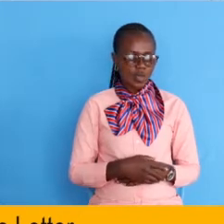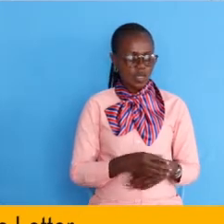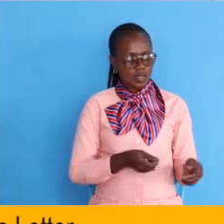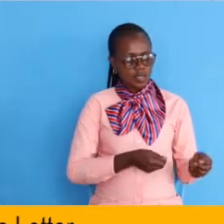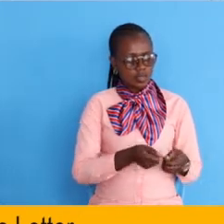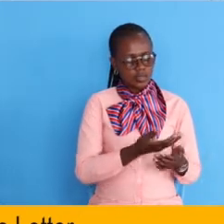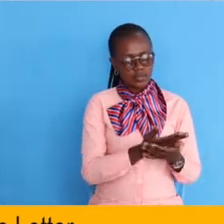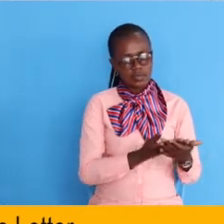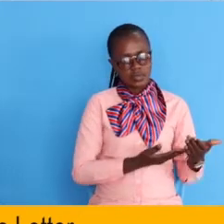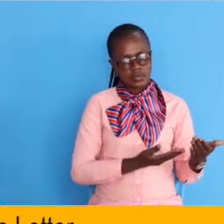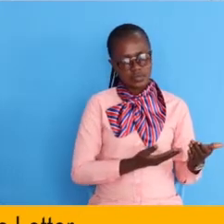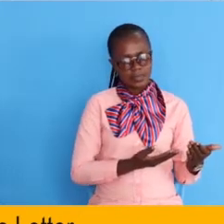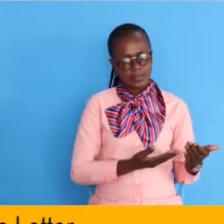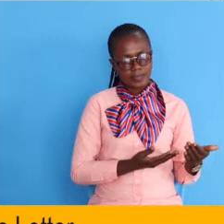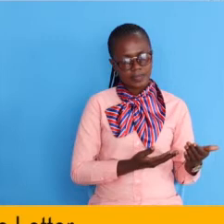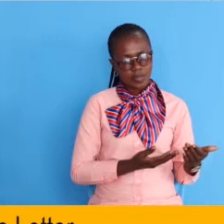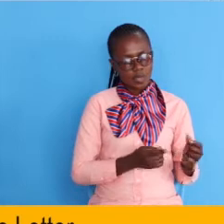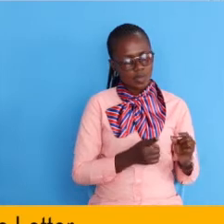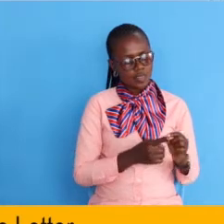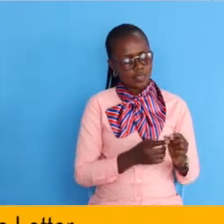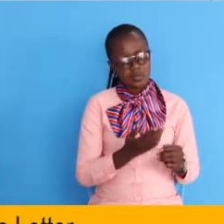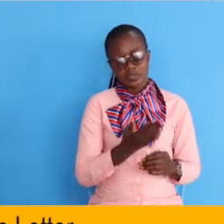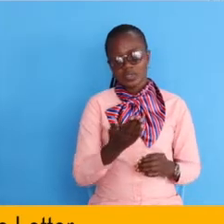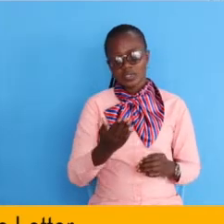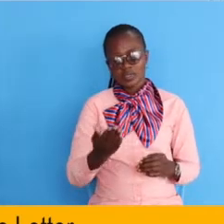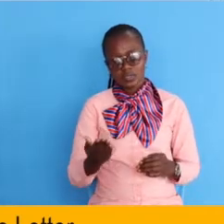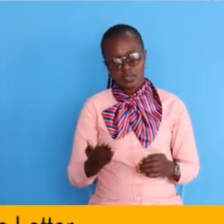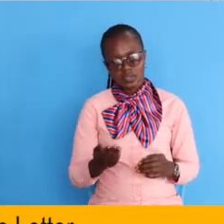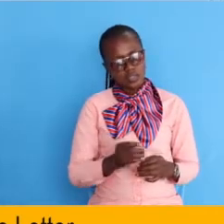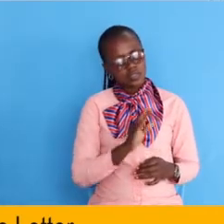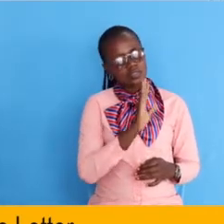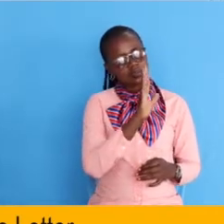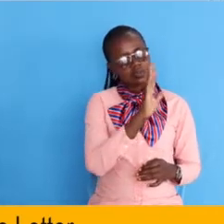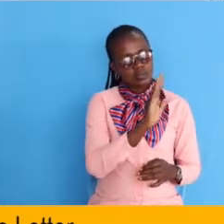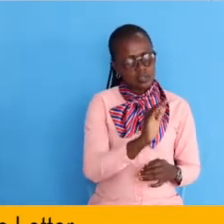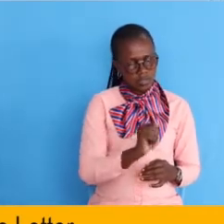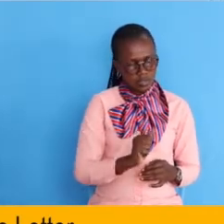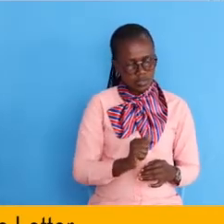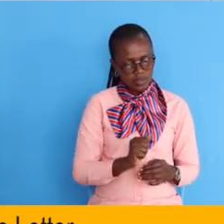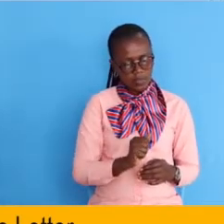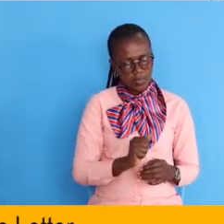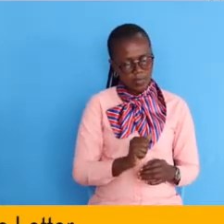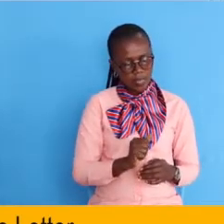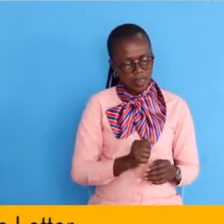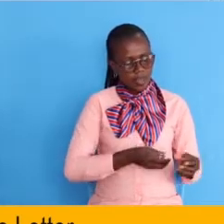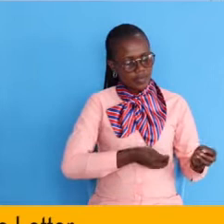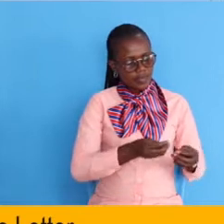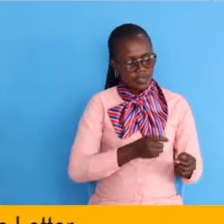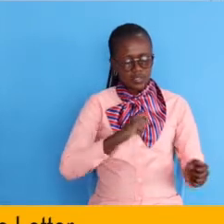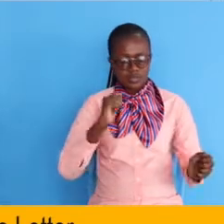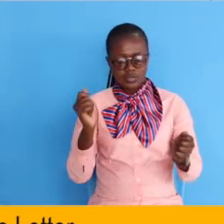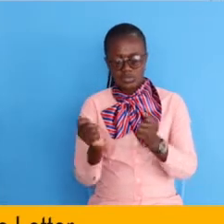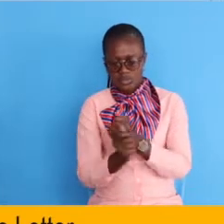Business letters, in other words, they are referred as business